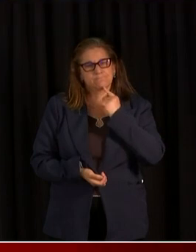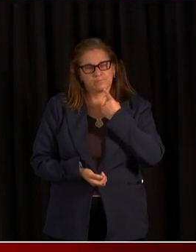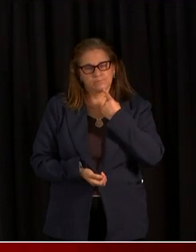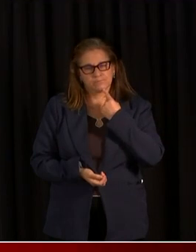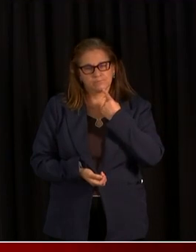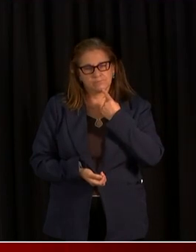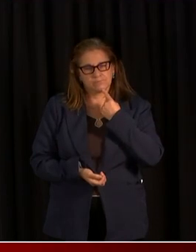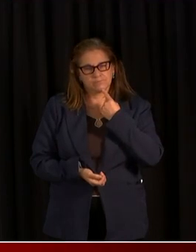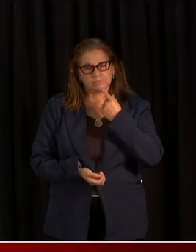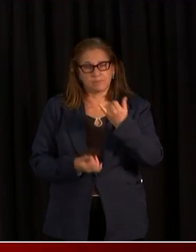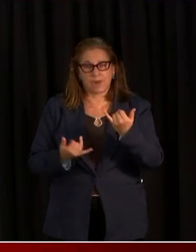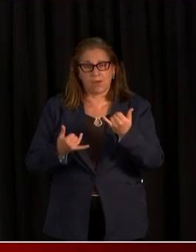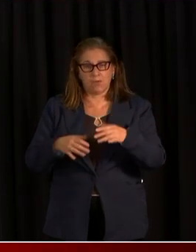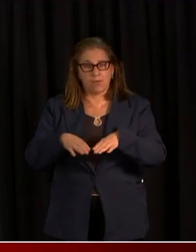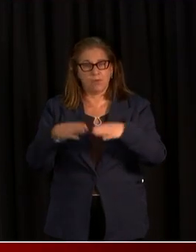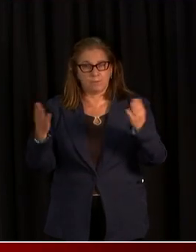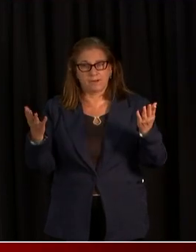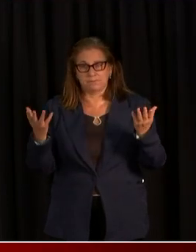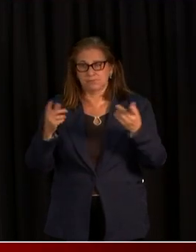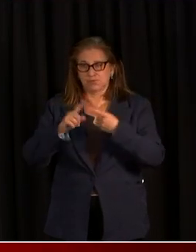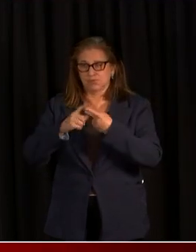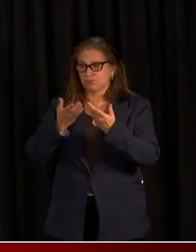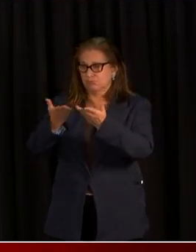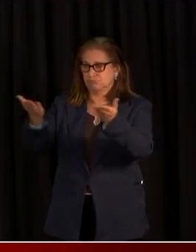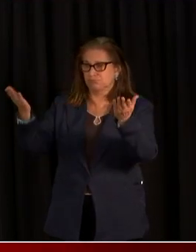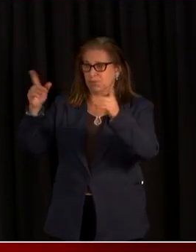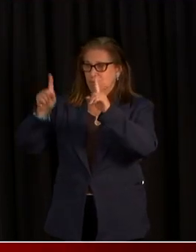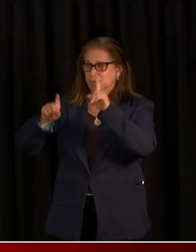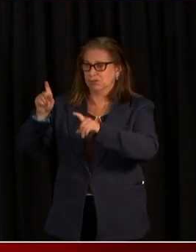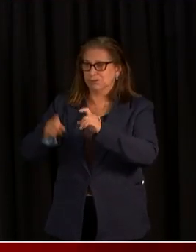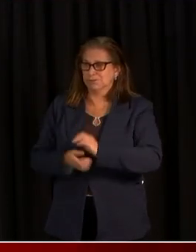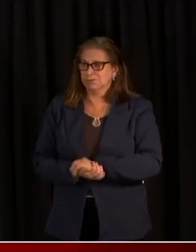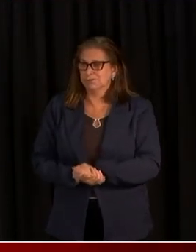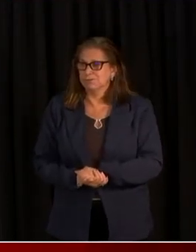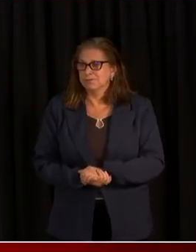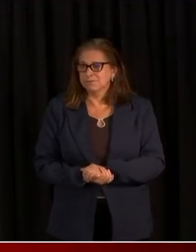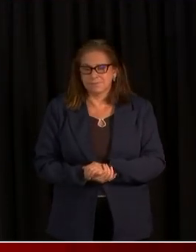with that, we'll answer a few questions.